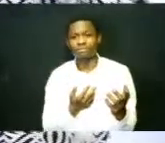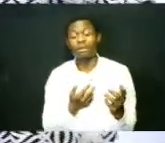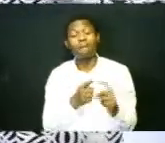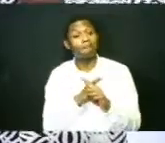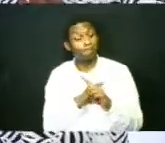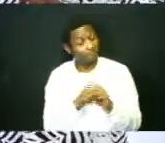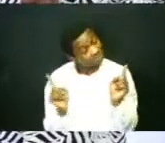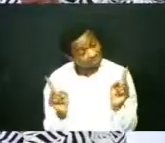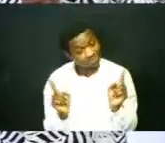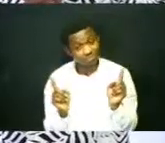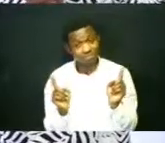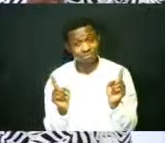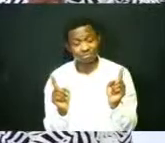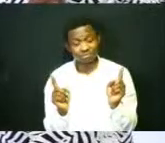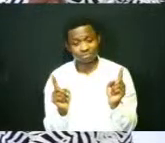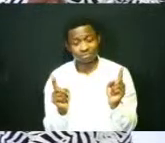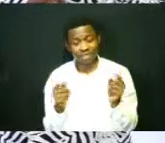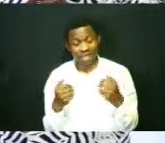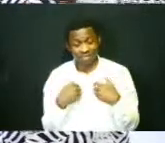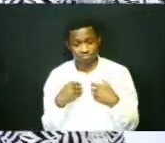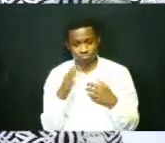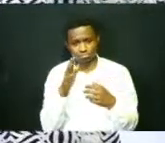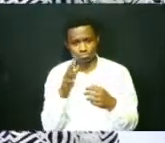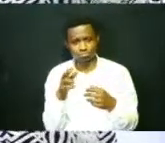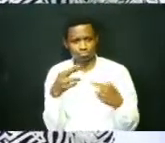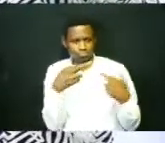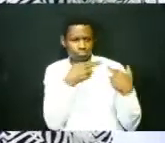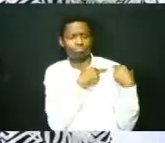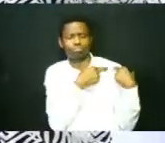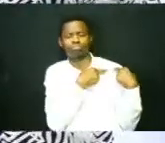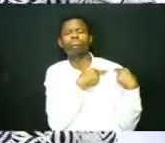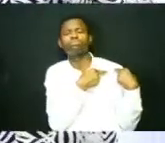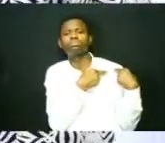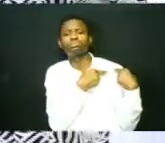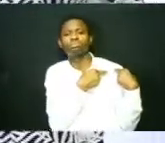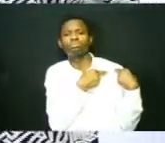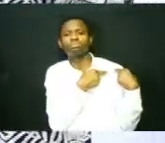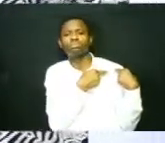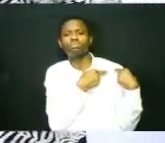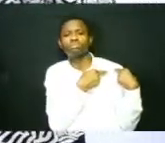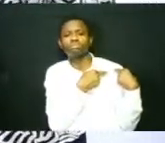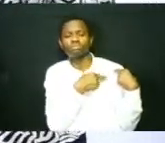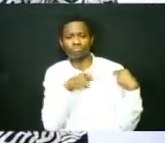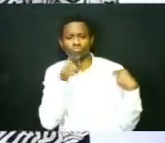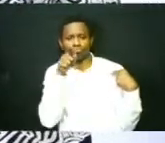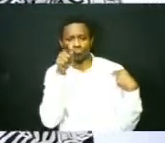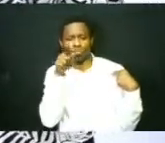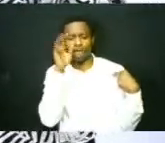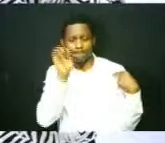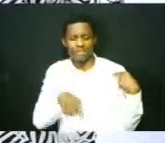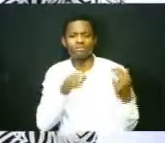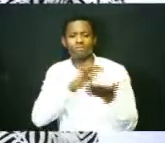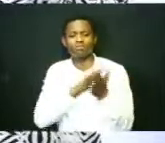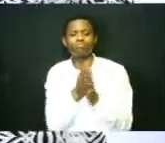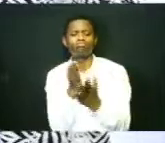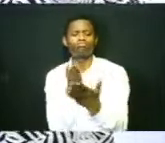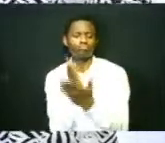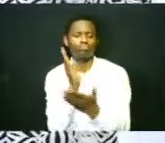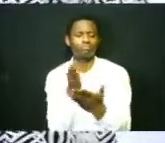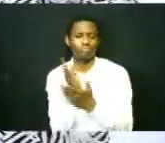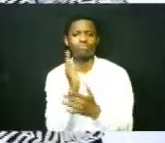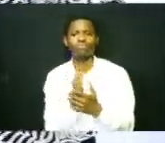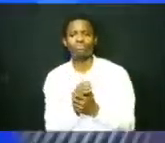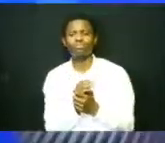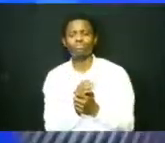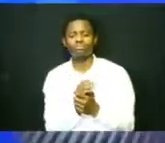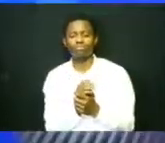But and so there is a price to be paid. As I say, yeah, crowd will say, you bet you are righteousness. No, no, say about botany. It comes through